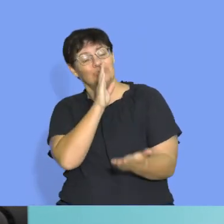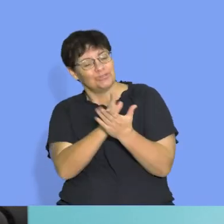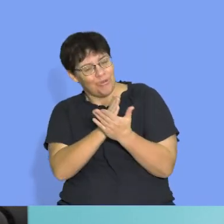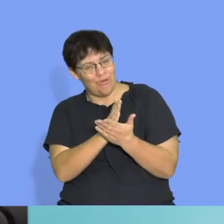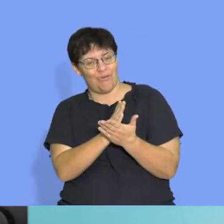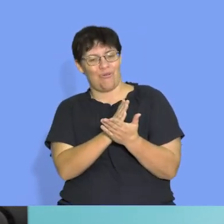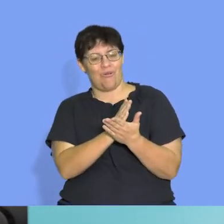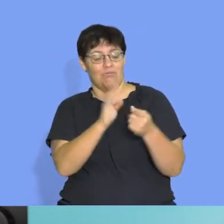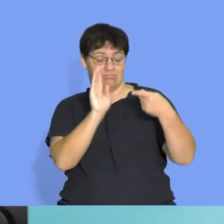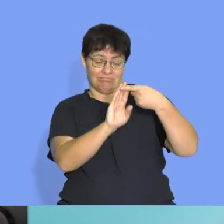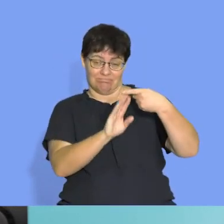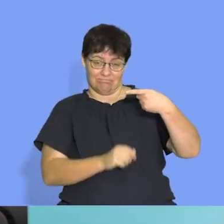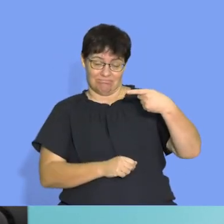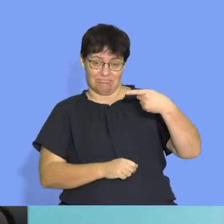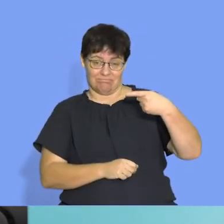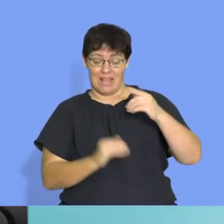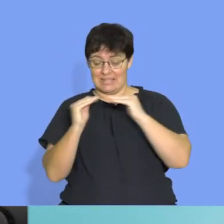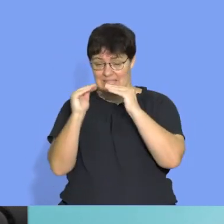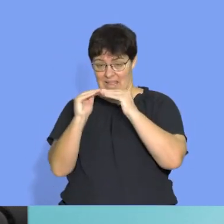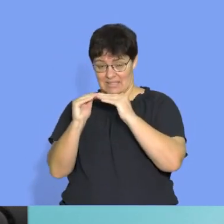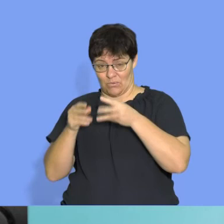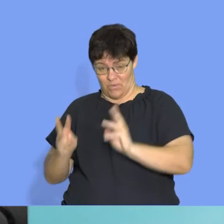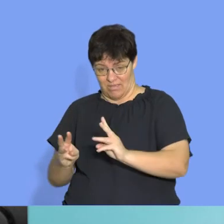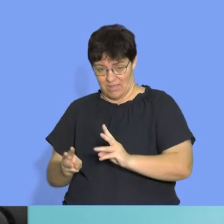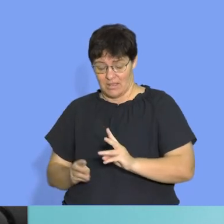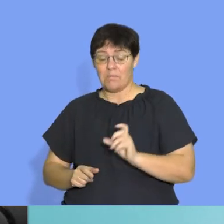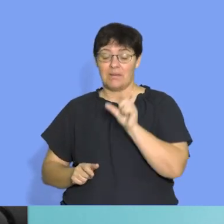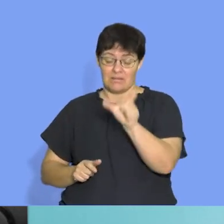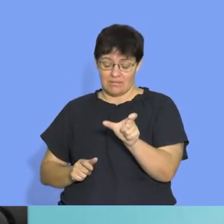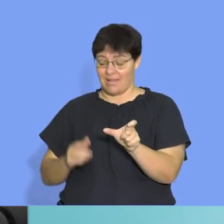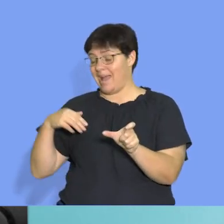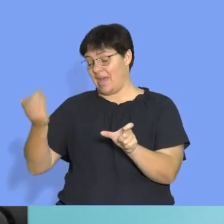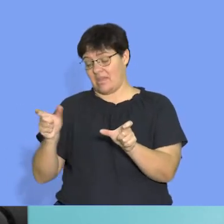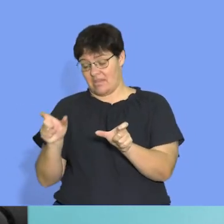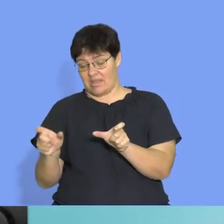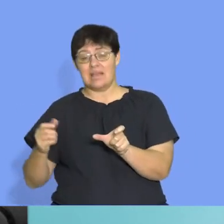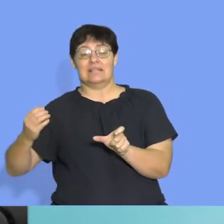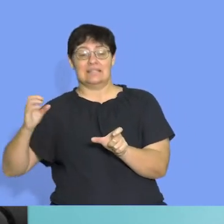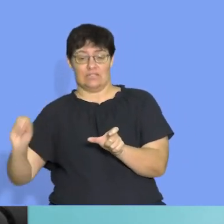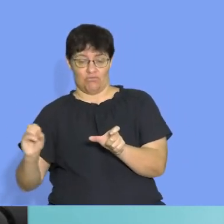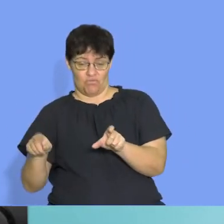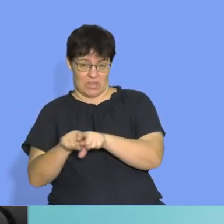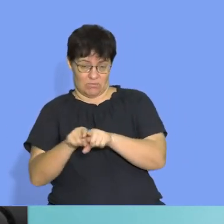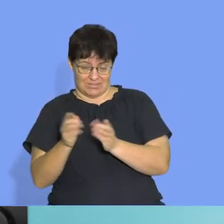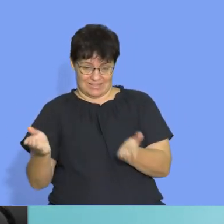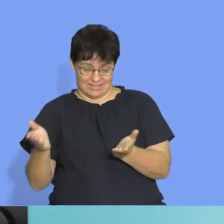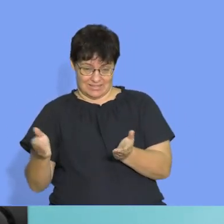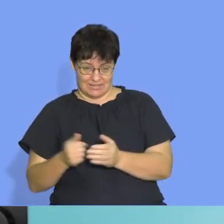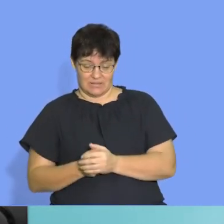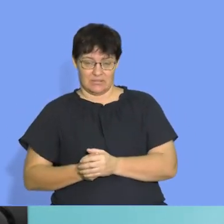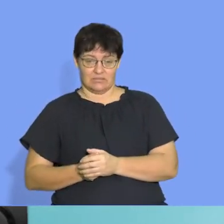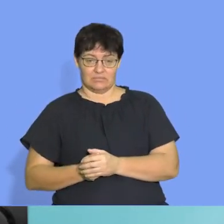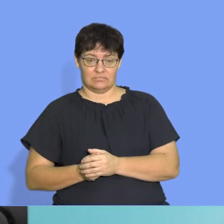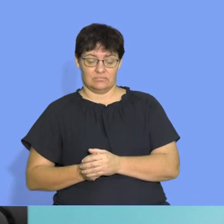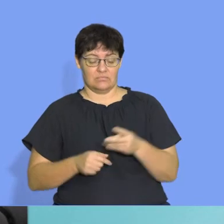one, it is always in standard form where one side is 0 and then everything else is on one side. Look for